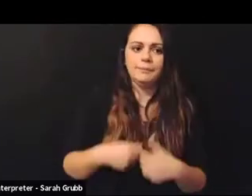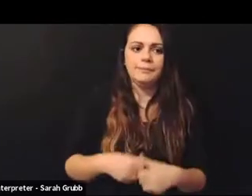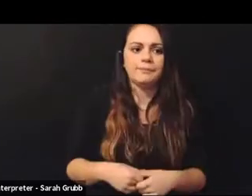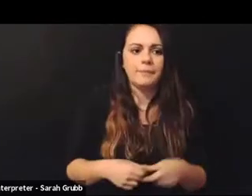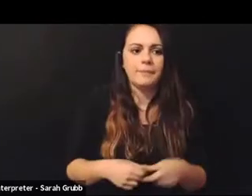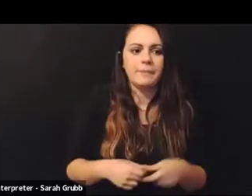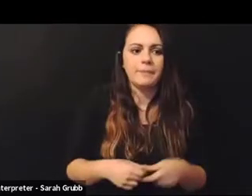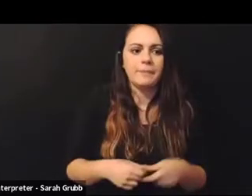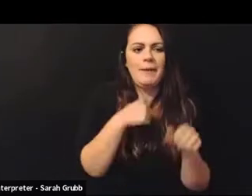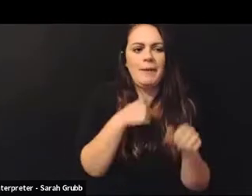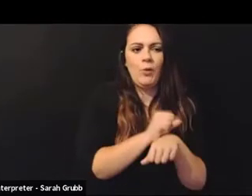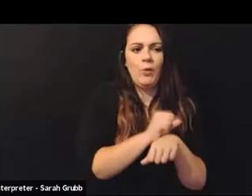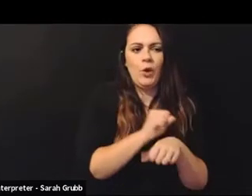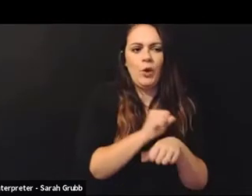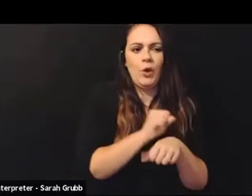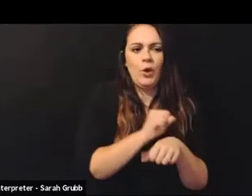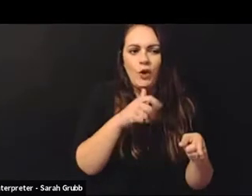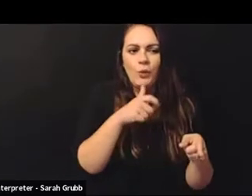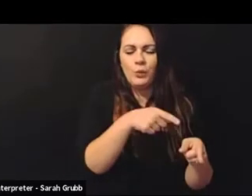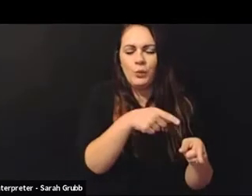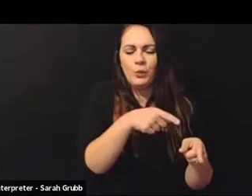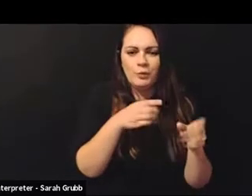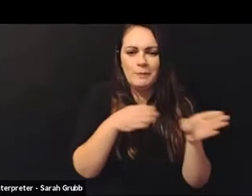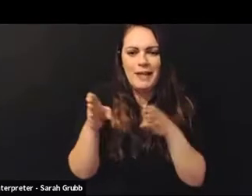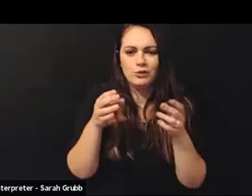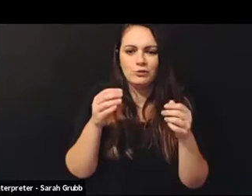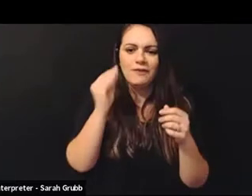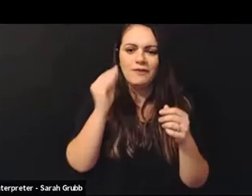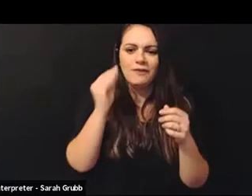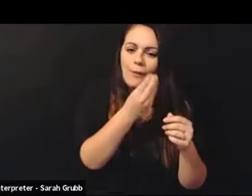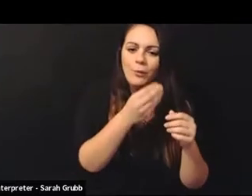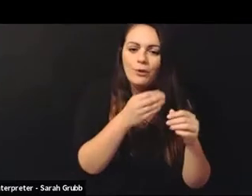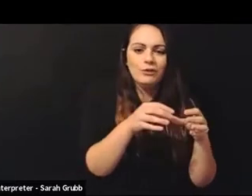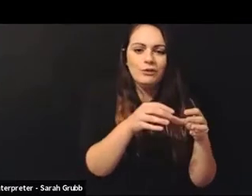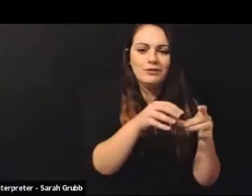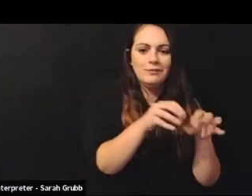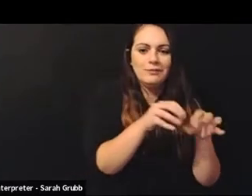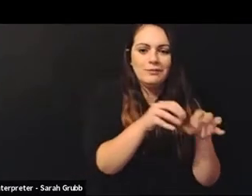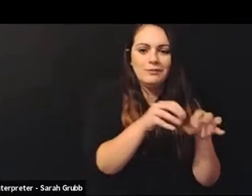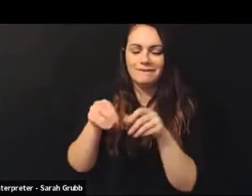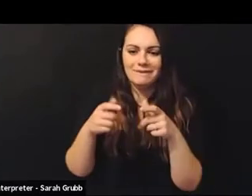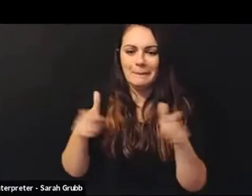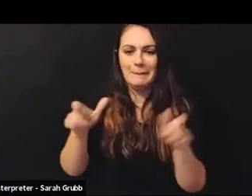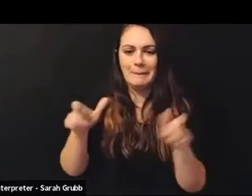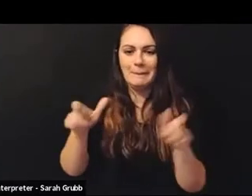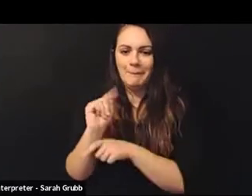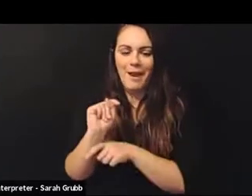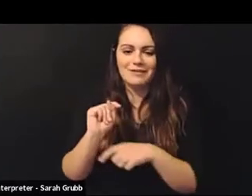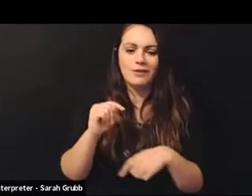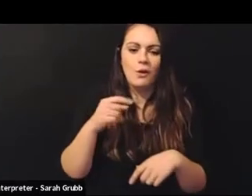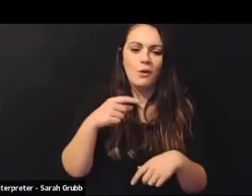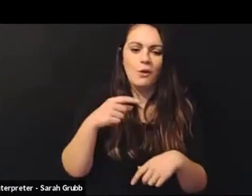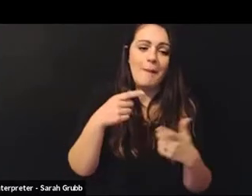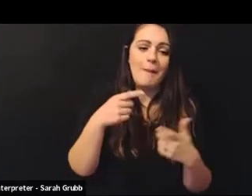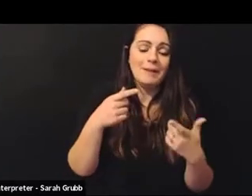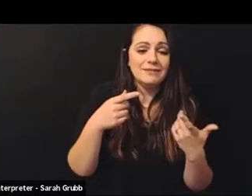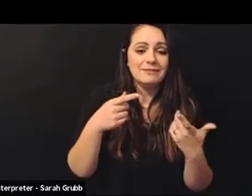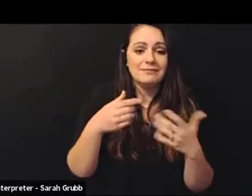going to pot some flowers into a larger pot. So it took quite some time for her to do that, but we just did it step by